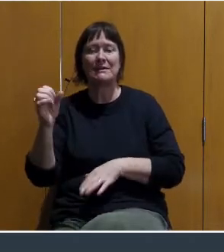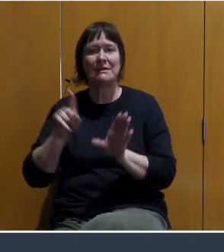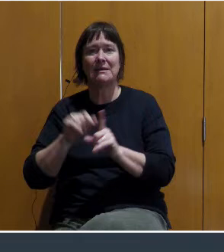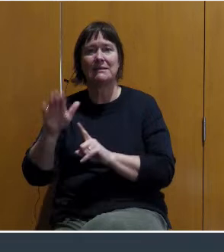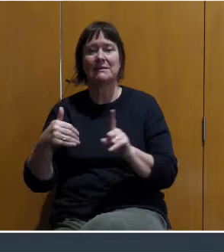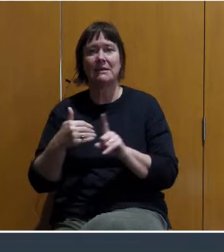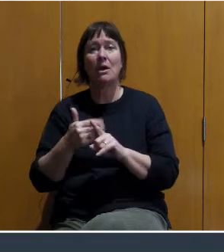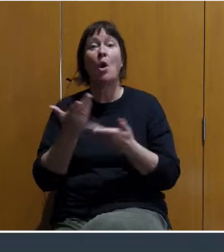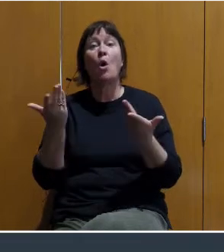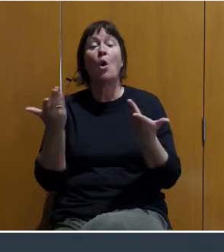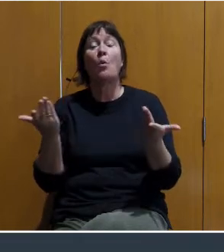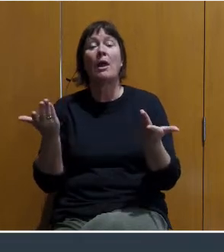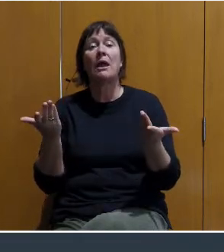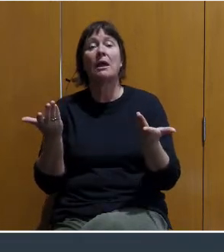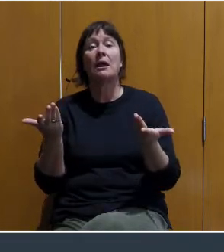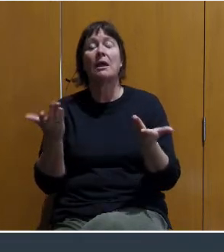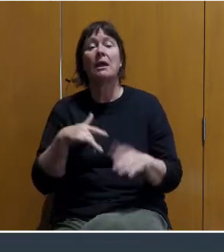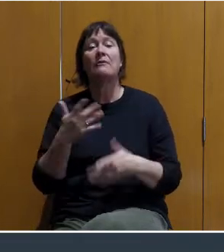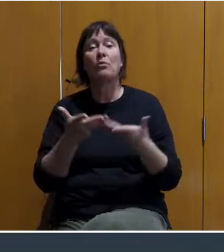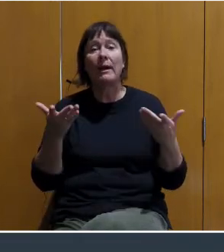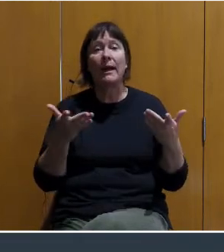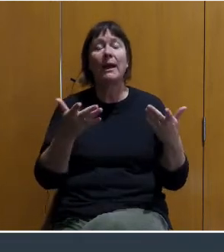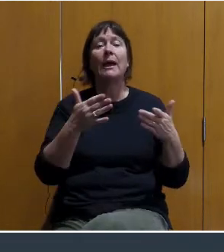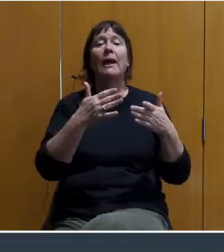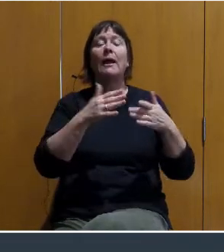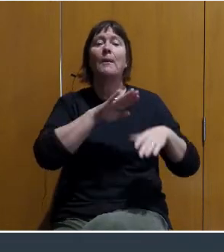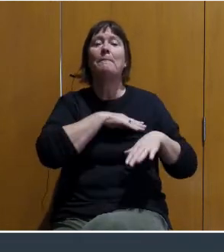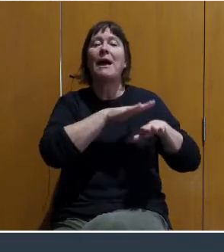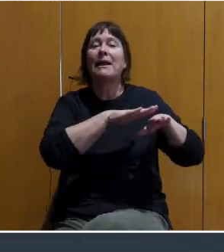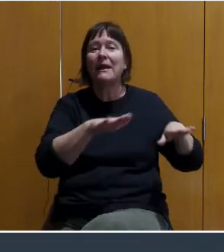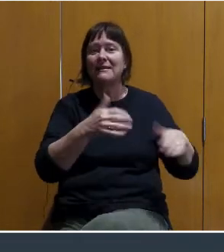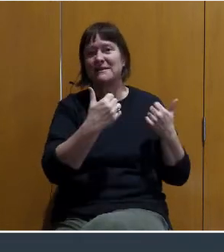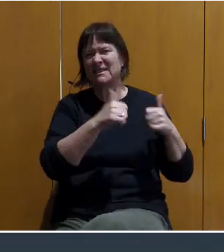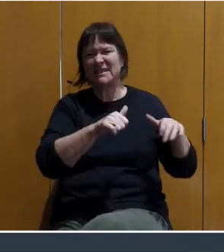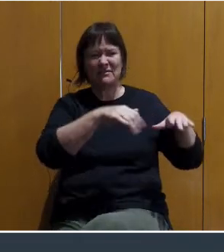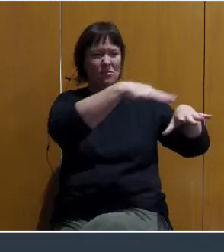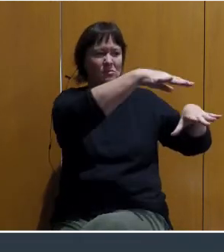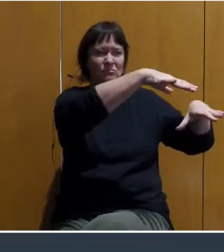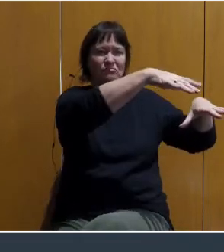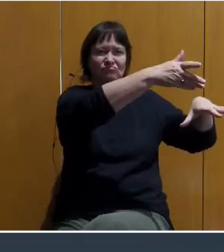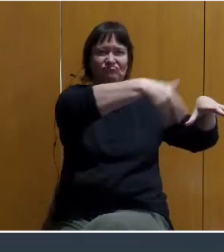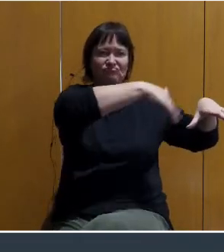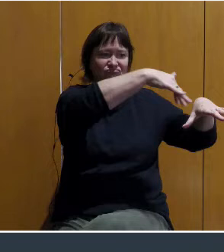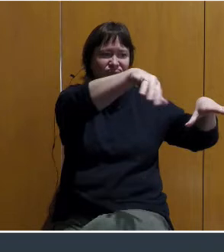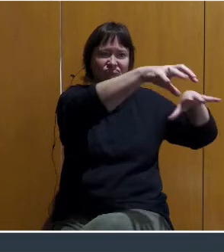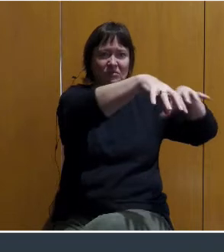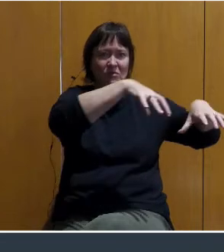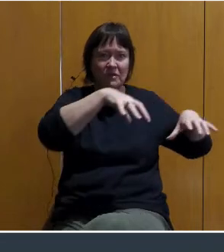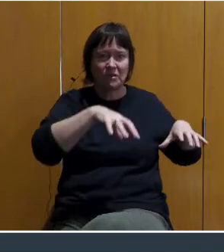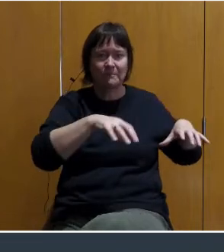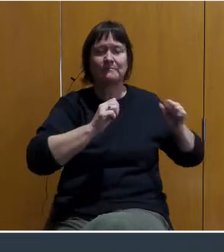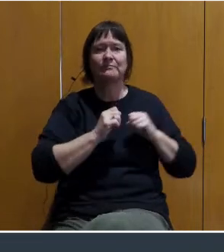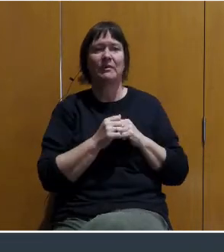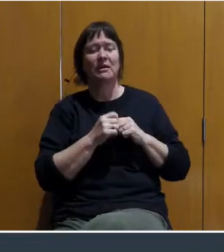in Parklands, your successful subdivision development. So many of my points in my submission sort of focus in and